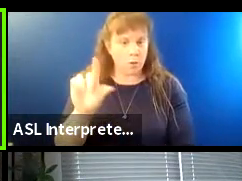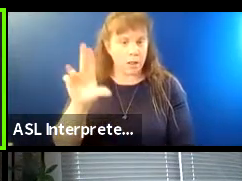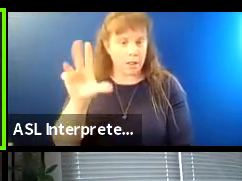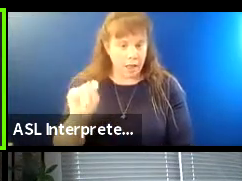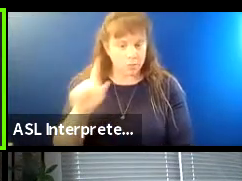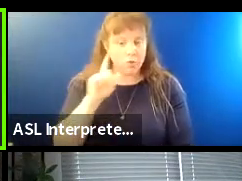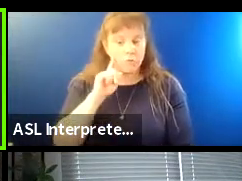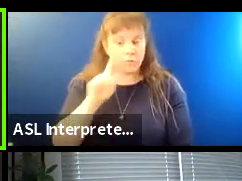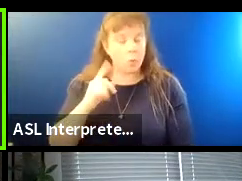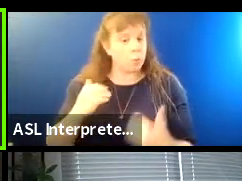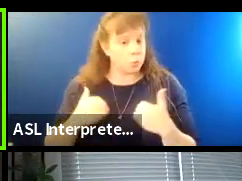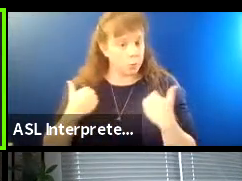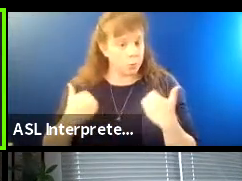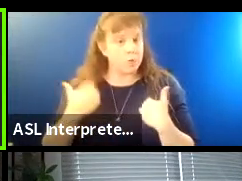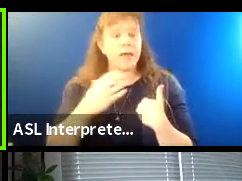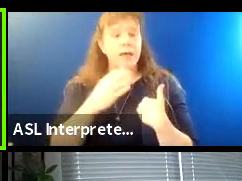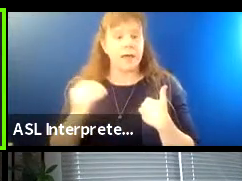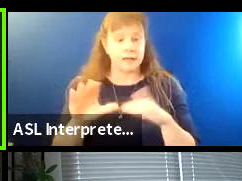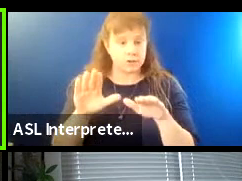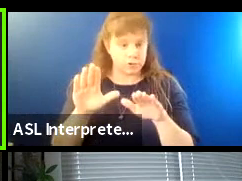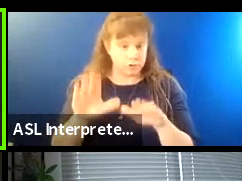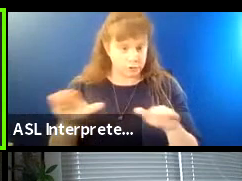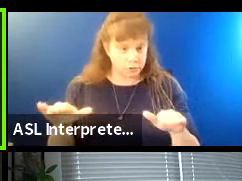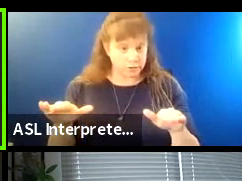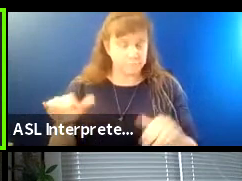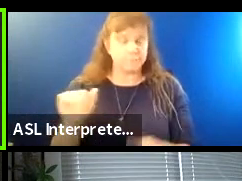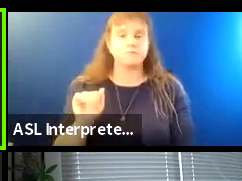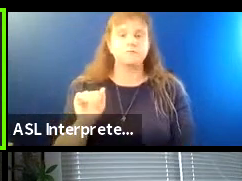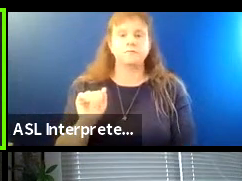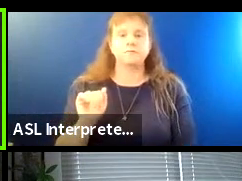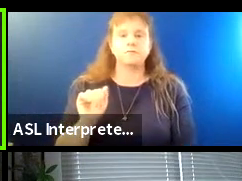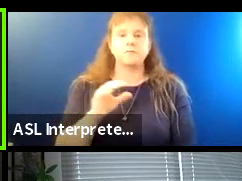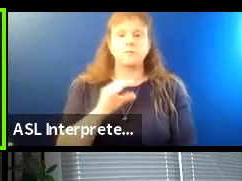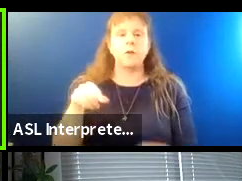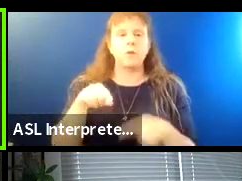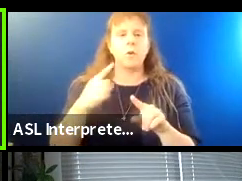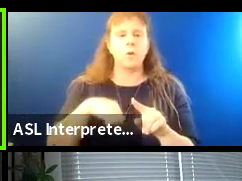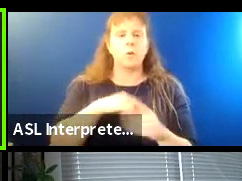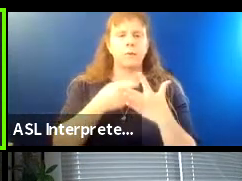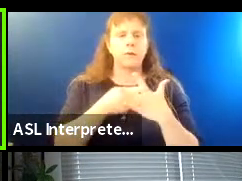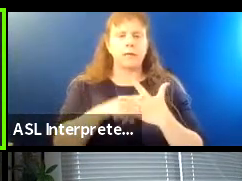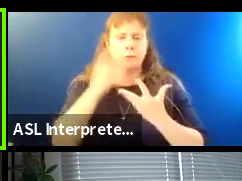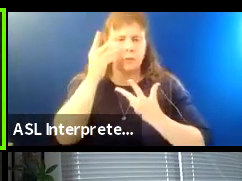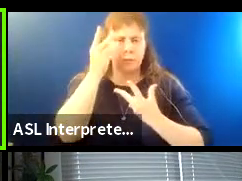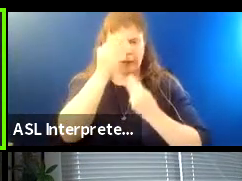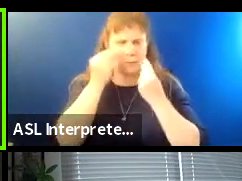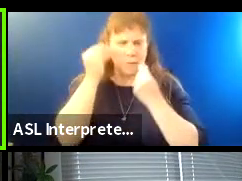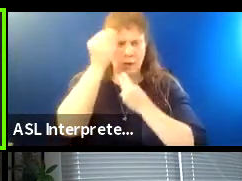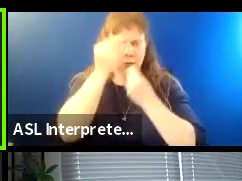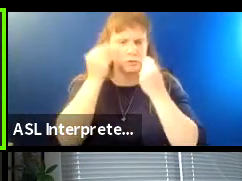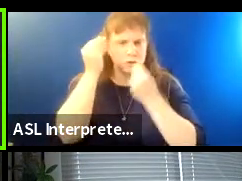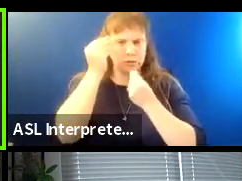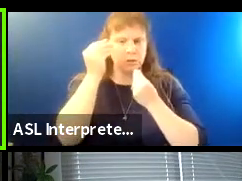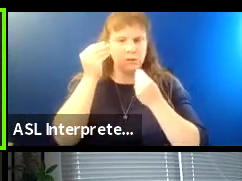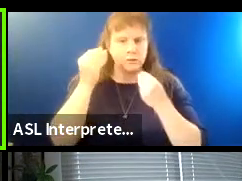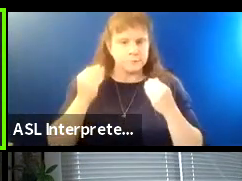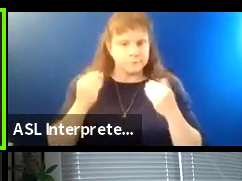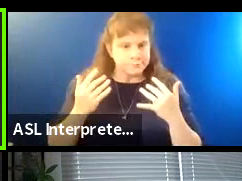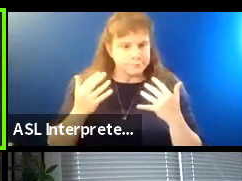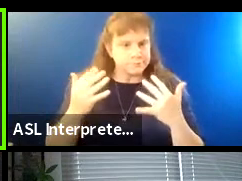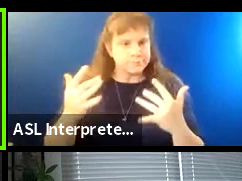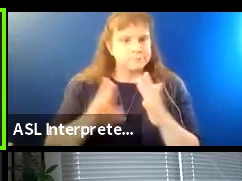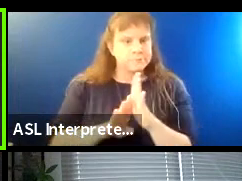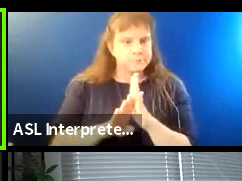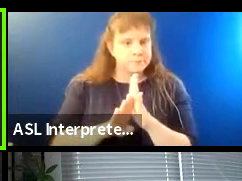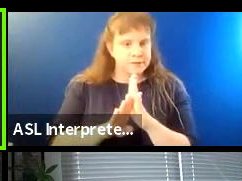youth and children. And as we begin to think about the move forward in developing our